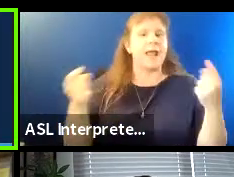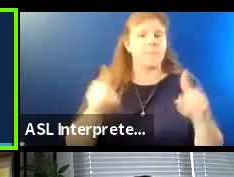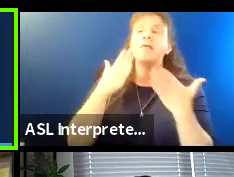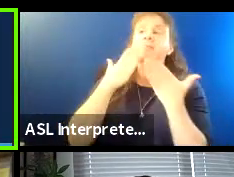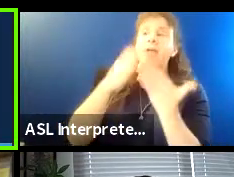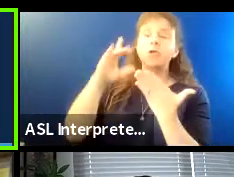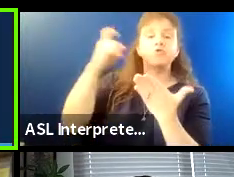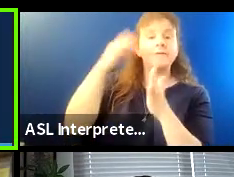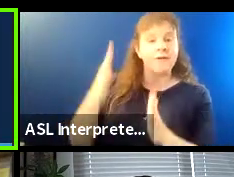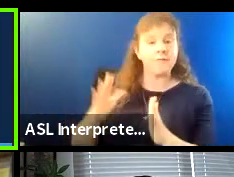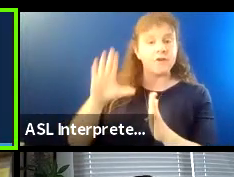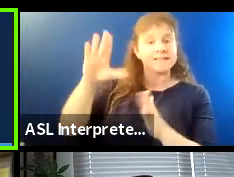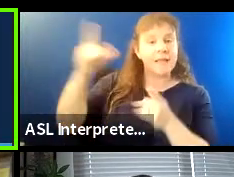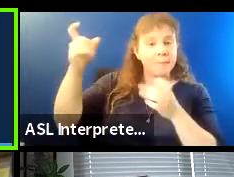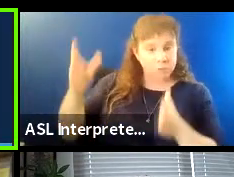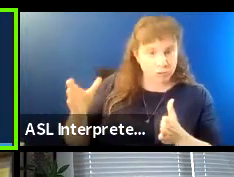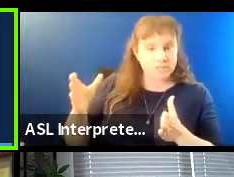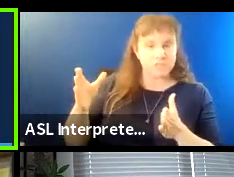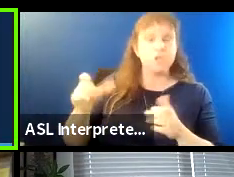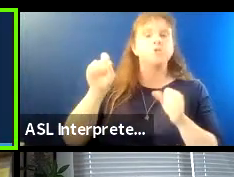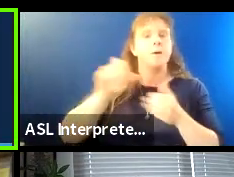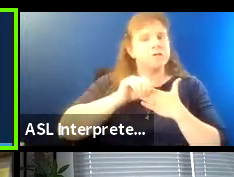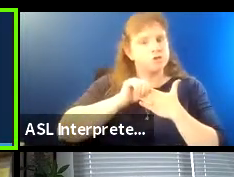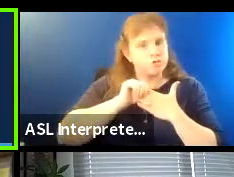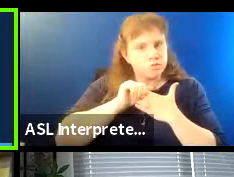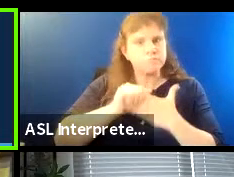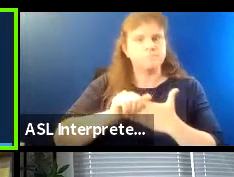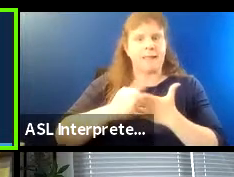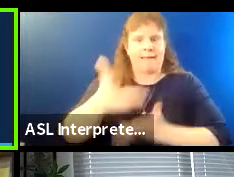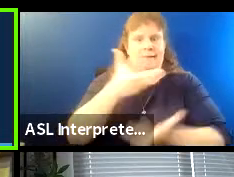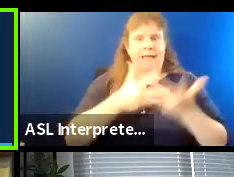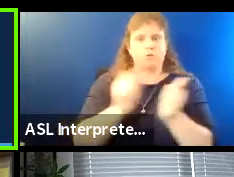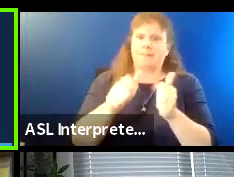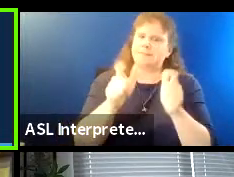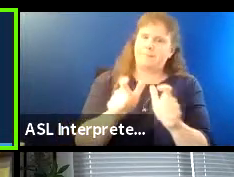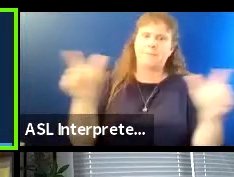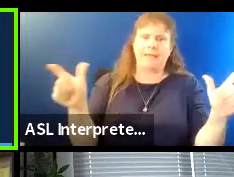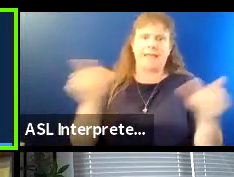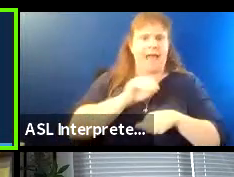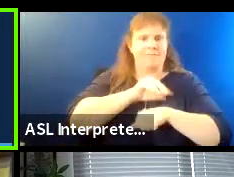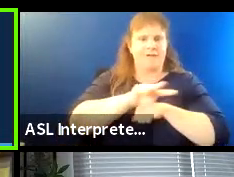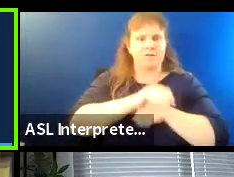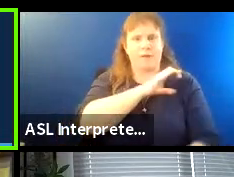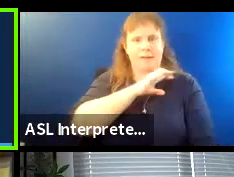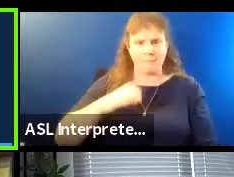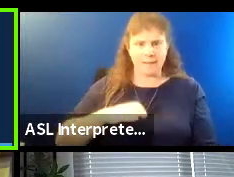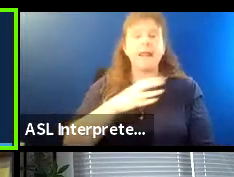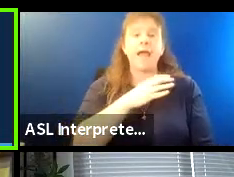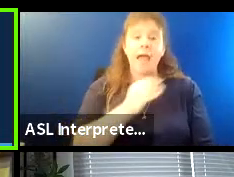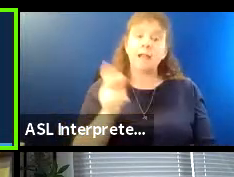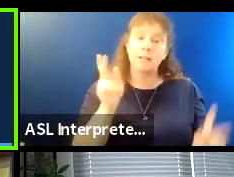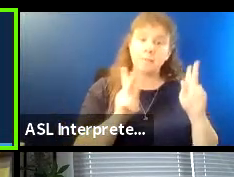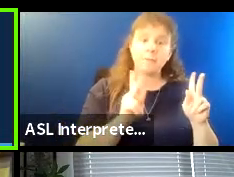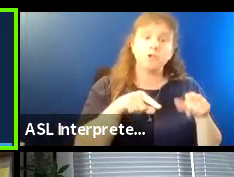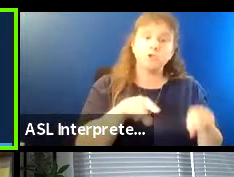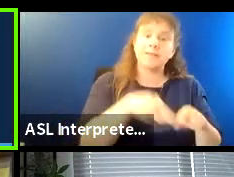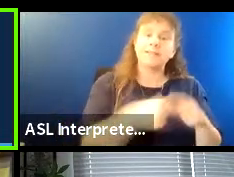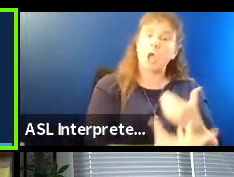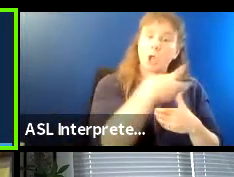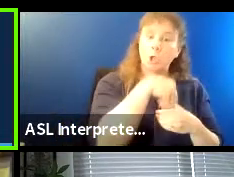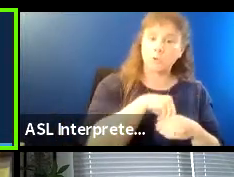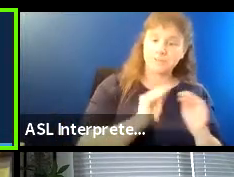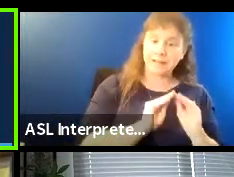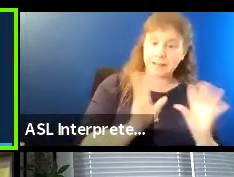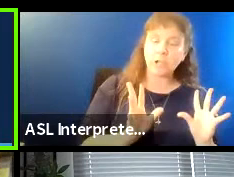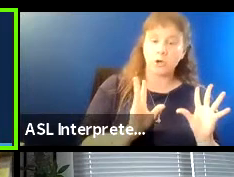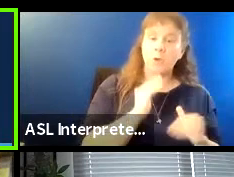with equity, truly engage this enormous advisory committee and the public in this inclusive and clear process. The